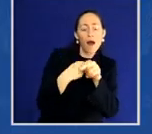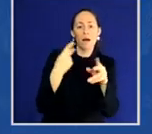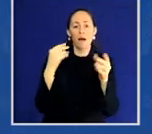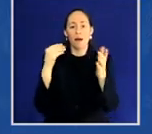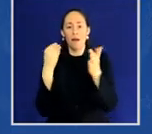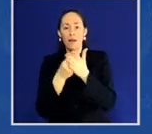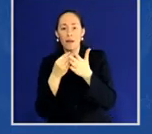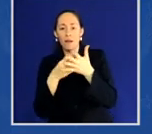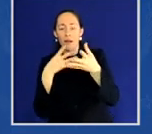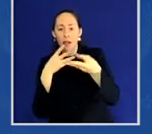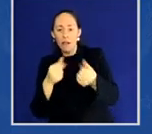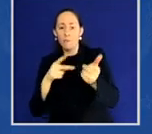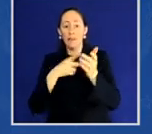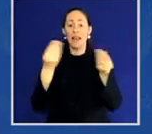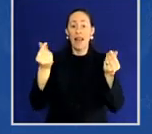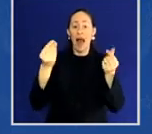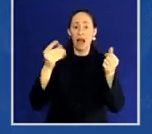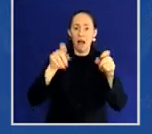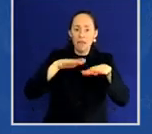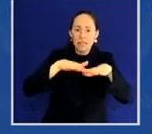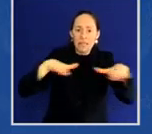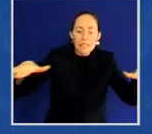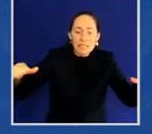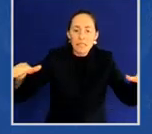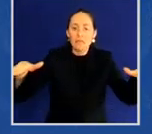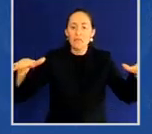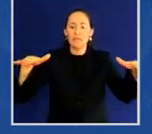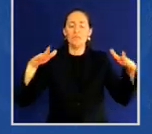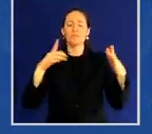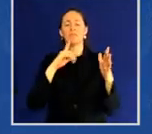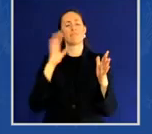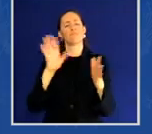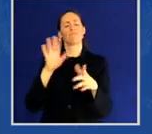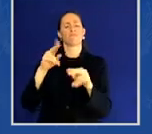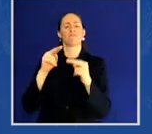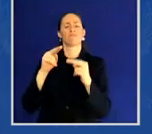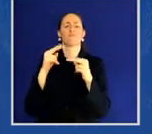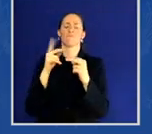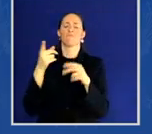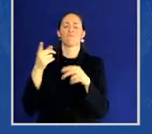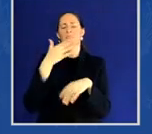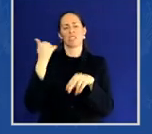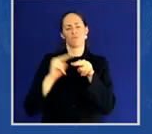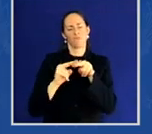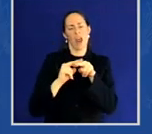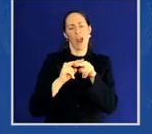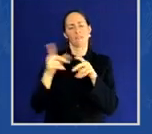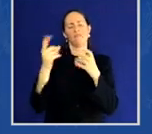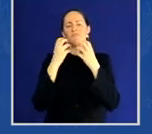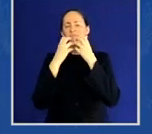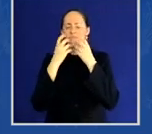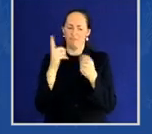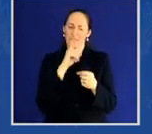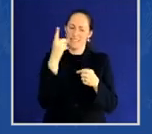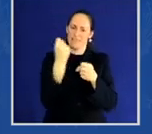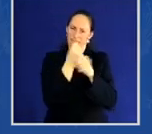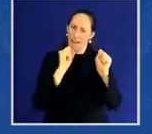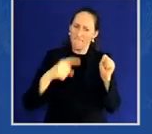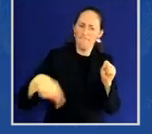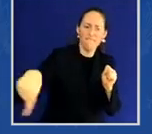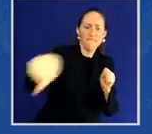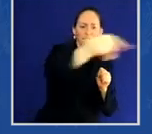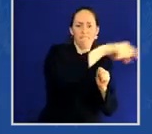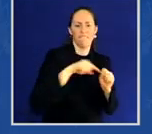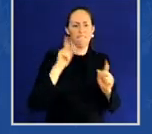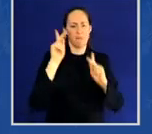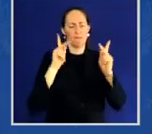environmentally a lifesaver. That's why, in my rescue plan, American Rescue Plan, we've worked hard to